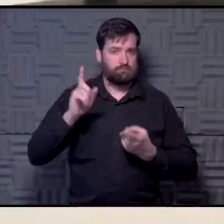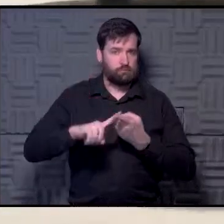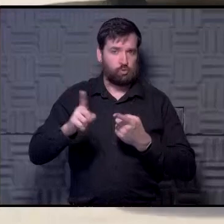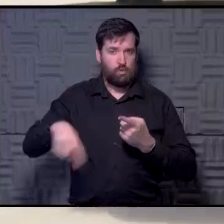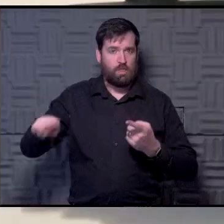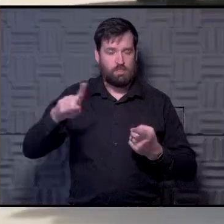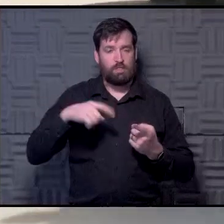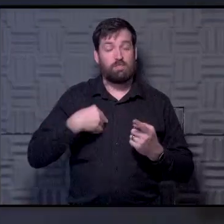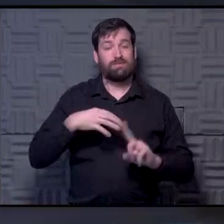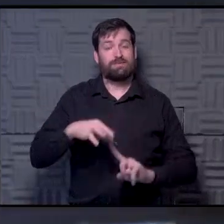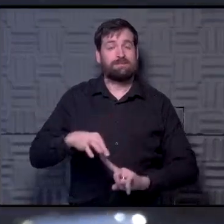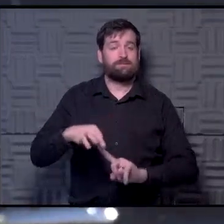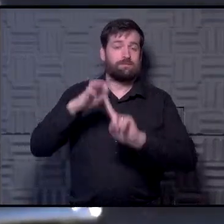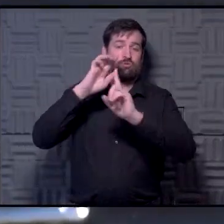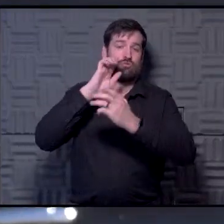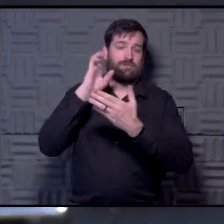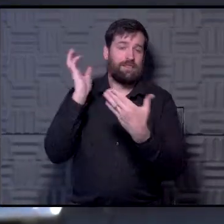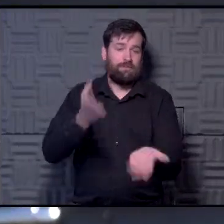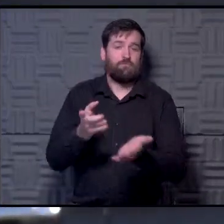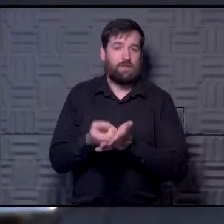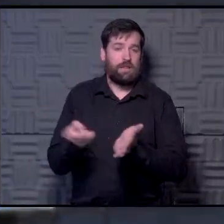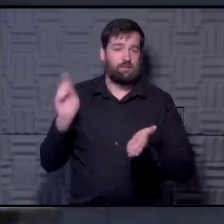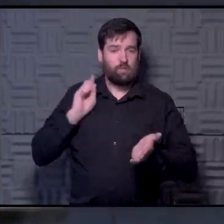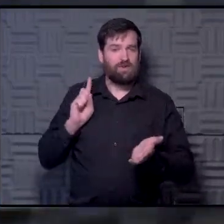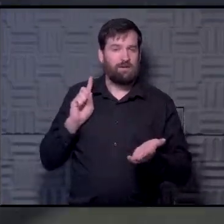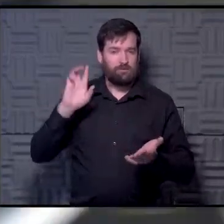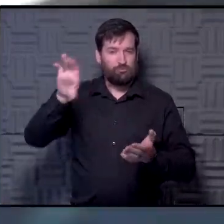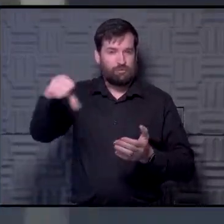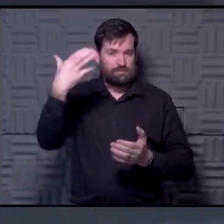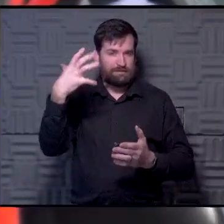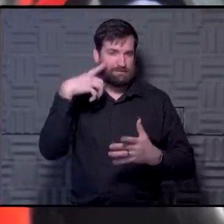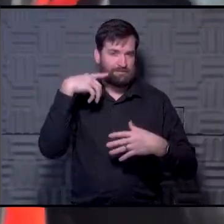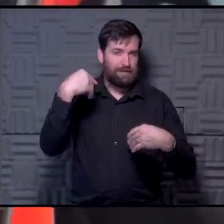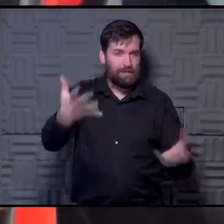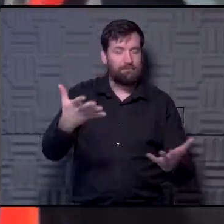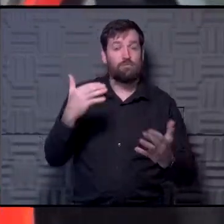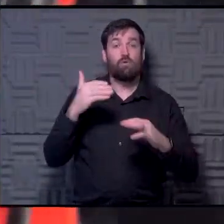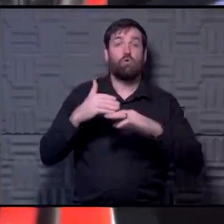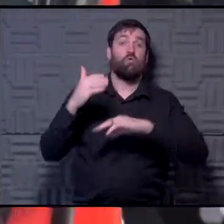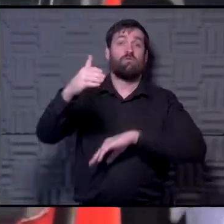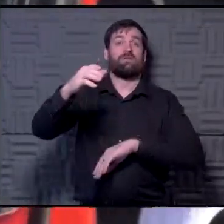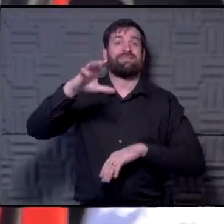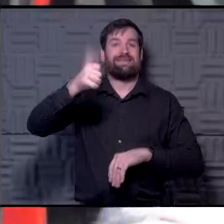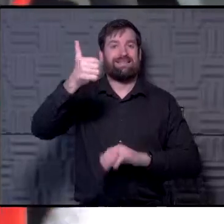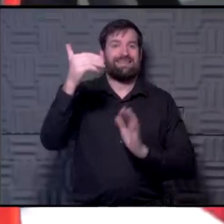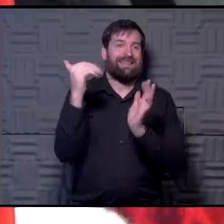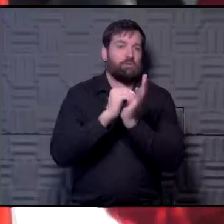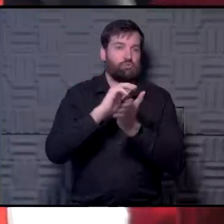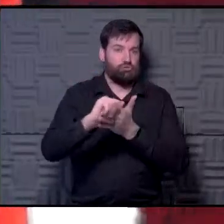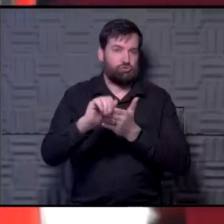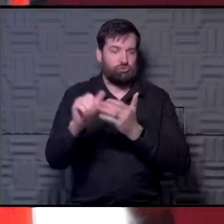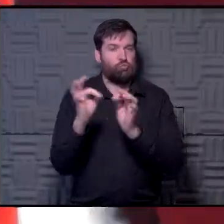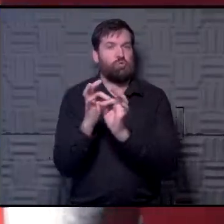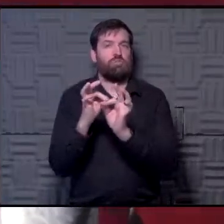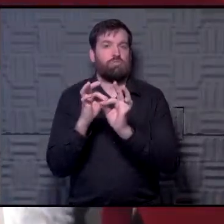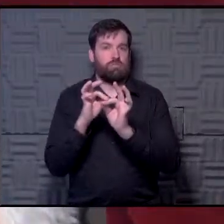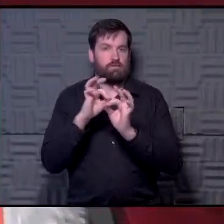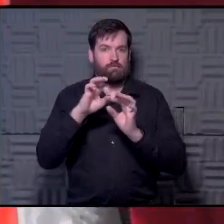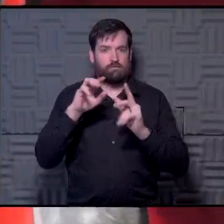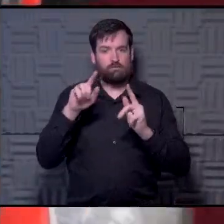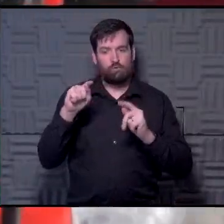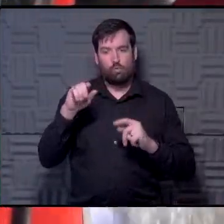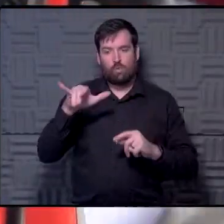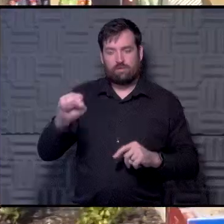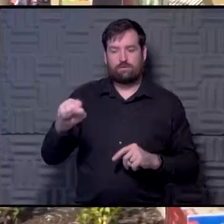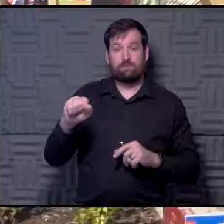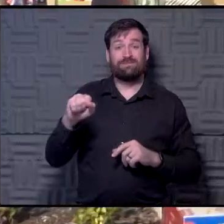We did a special delivery last week of Christmas and delivered over $10,000 worth of toys, escorted